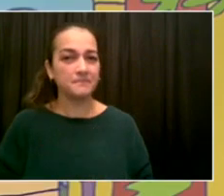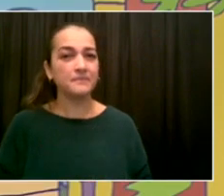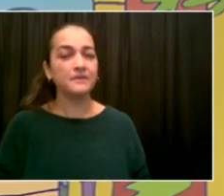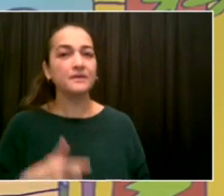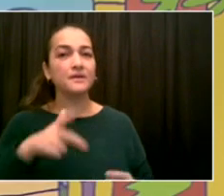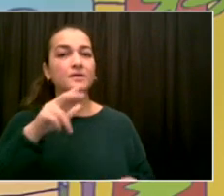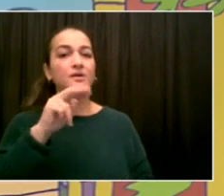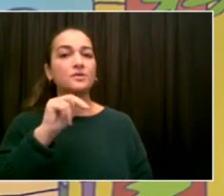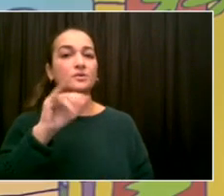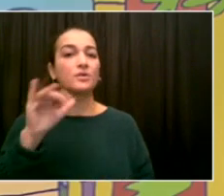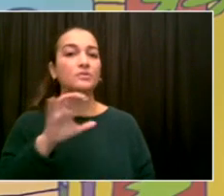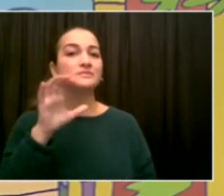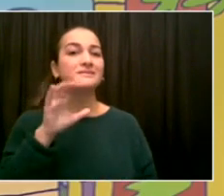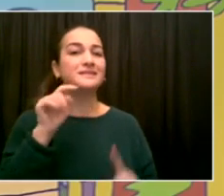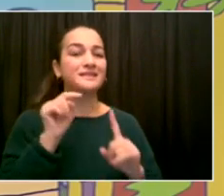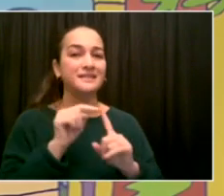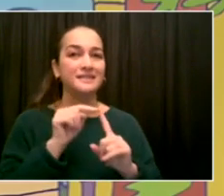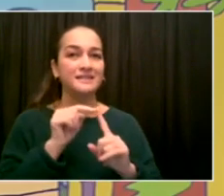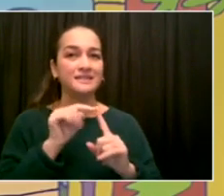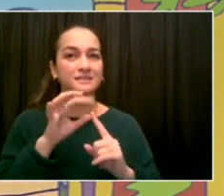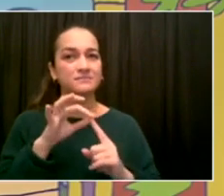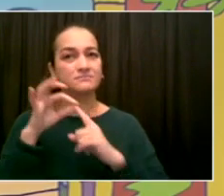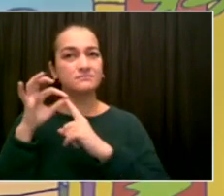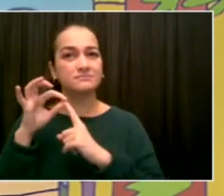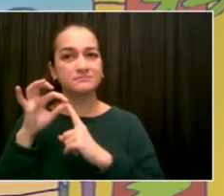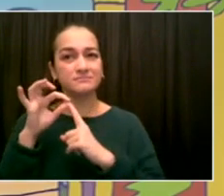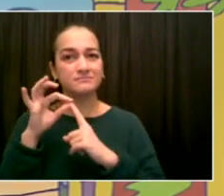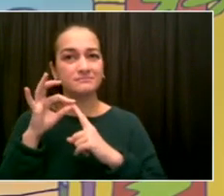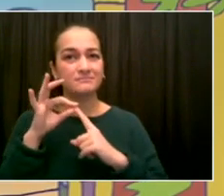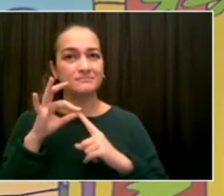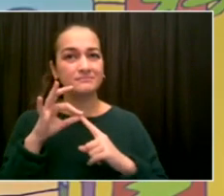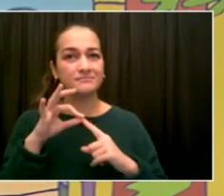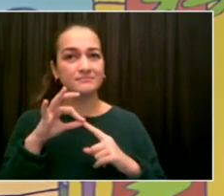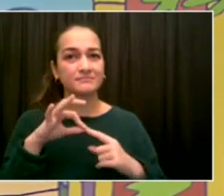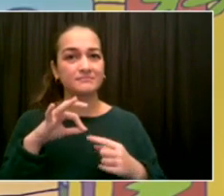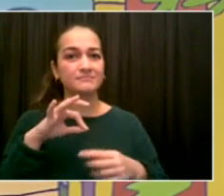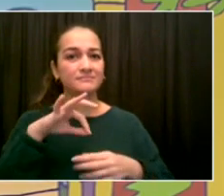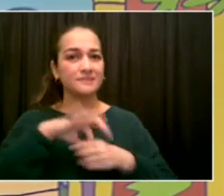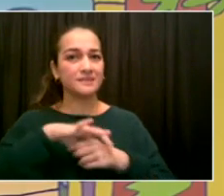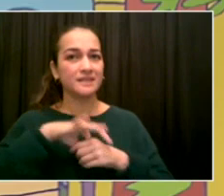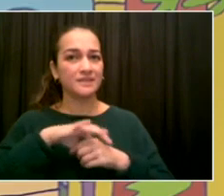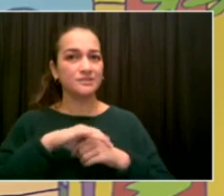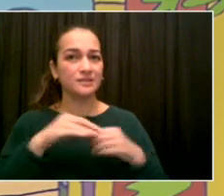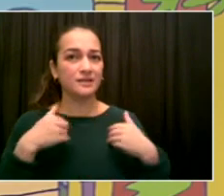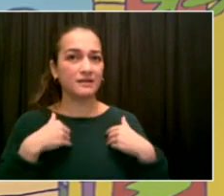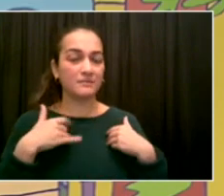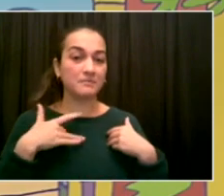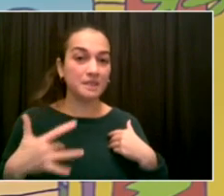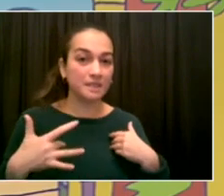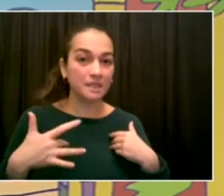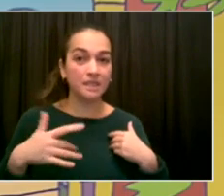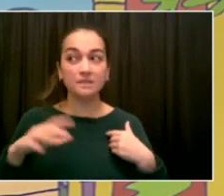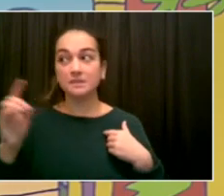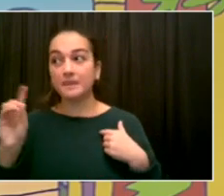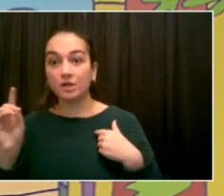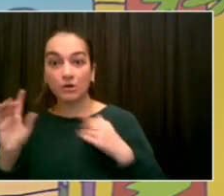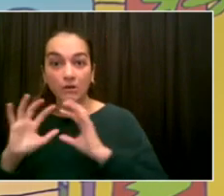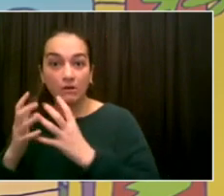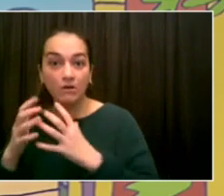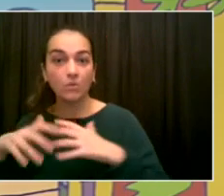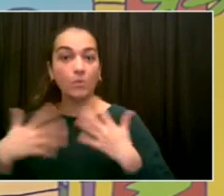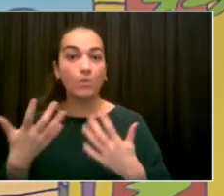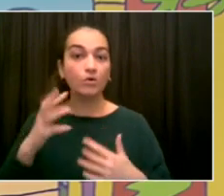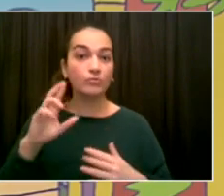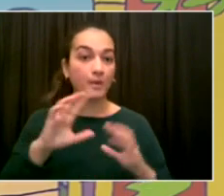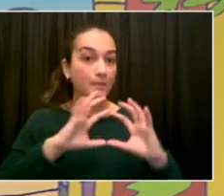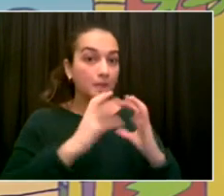cities, Boston comes to mind, have nonpartisan local elections. Do you see that as a potential way forward for New York City,